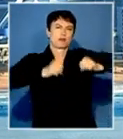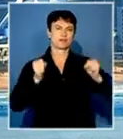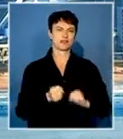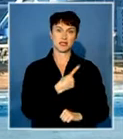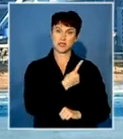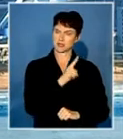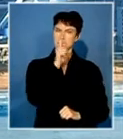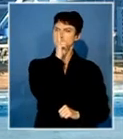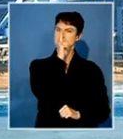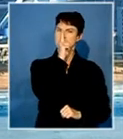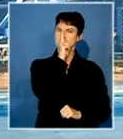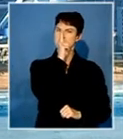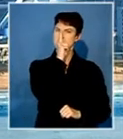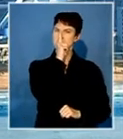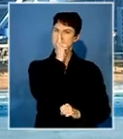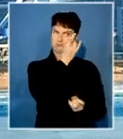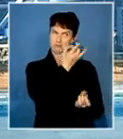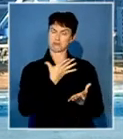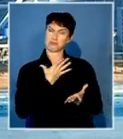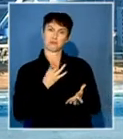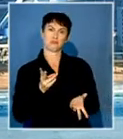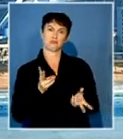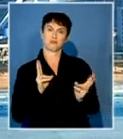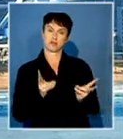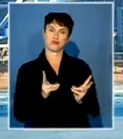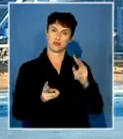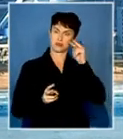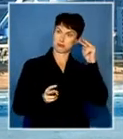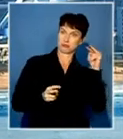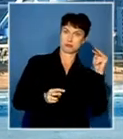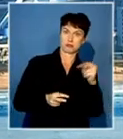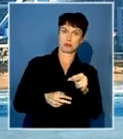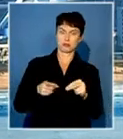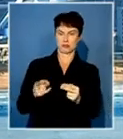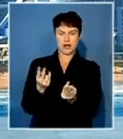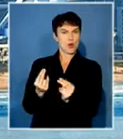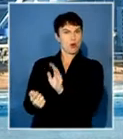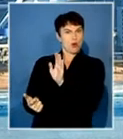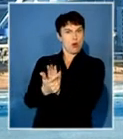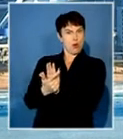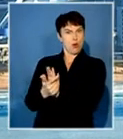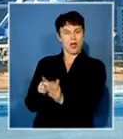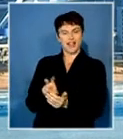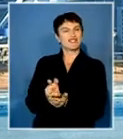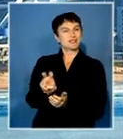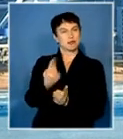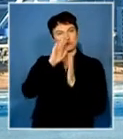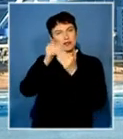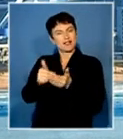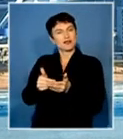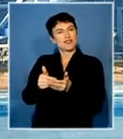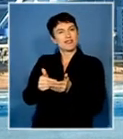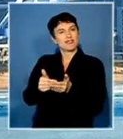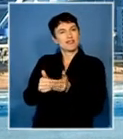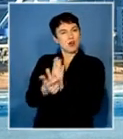not raise and did not communicate with us their views of the new investment